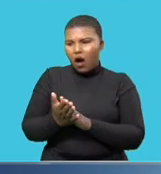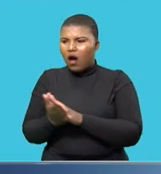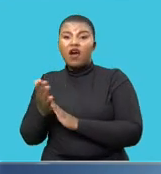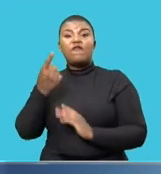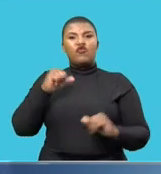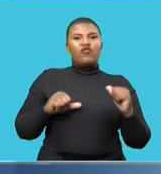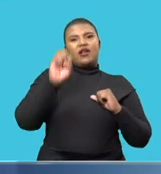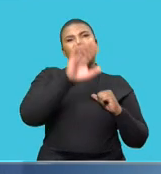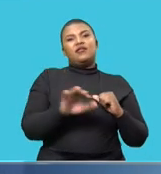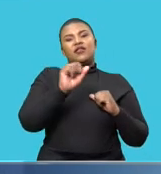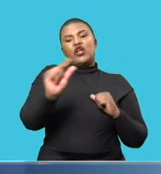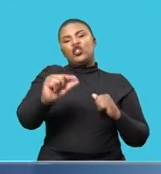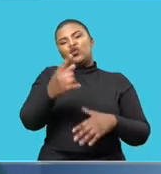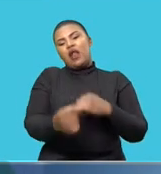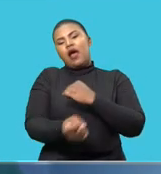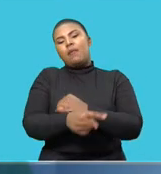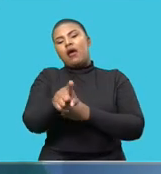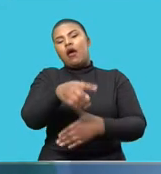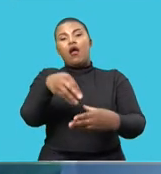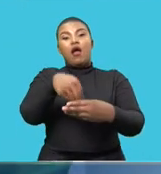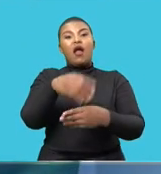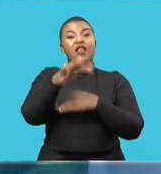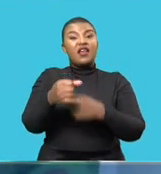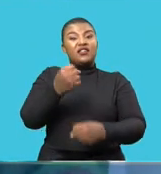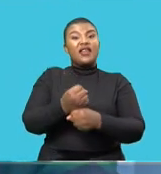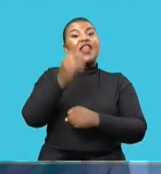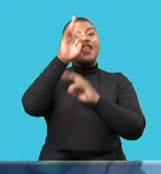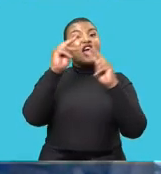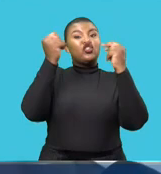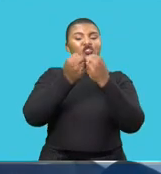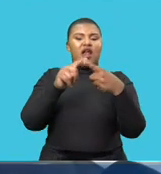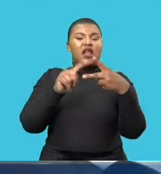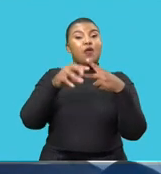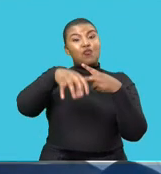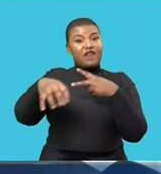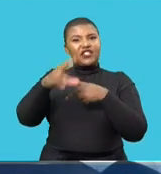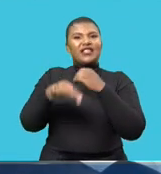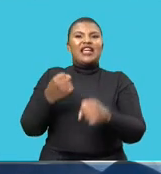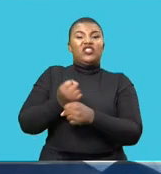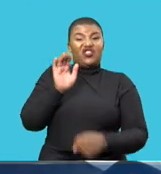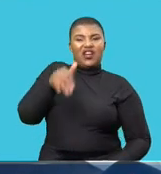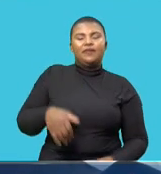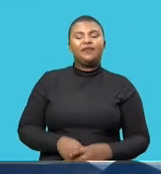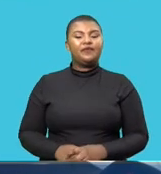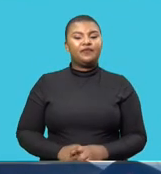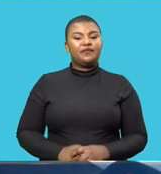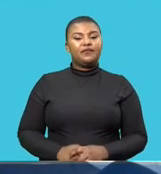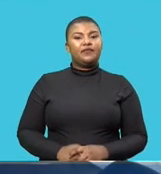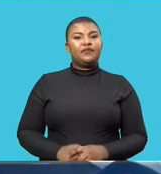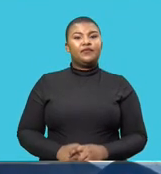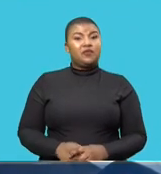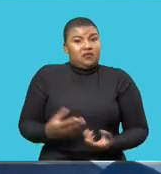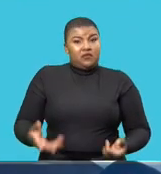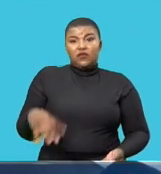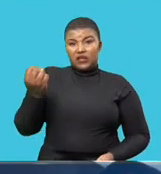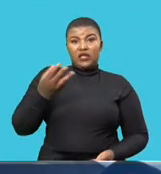leading up to the elections, which are going to be held nationally and provincially next year. As soon as the Senate gave me the mandate